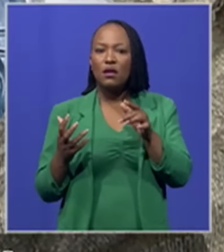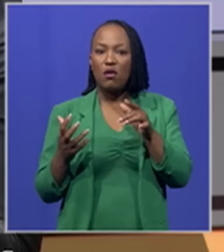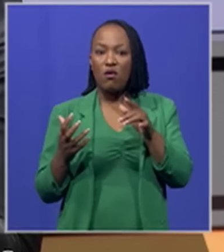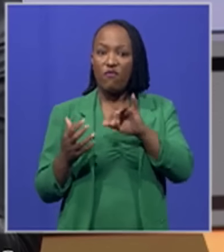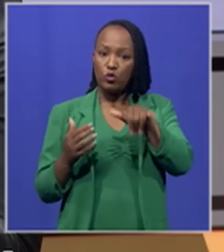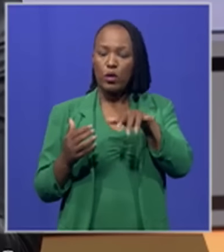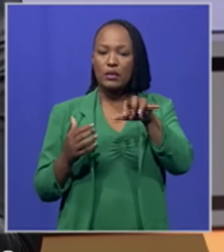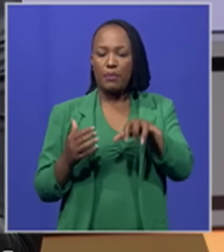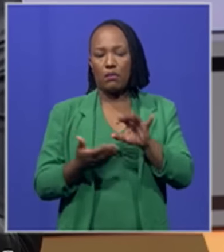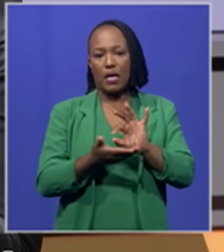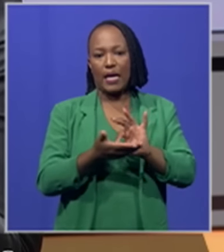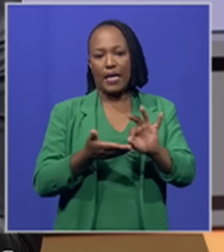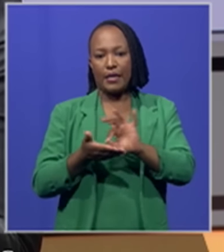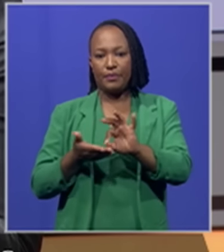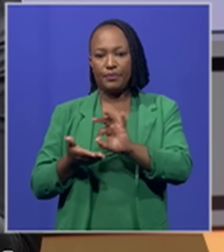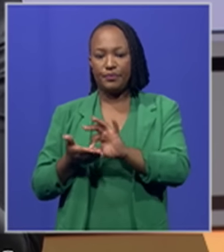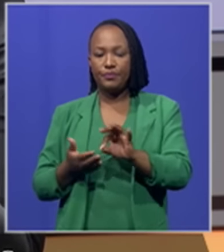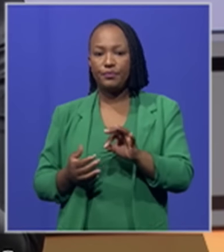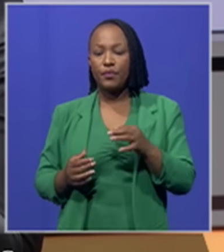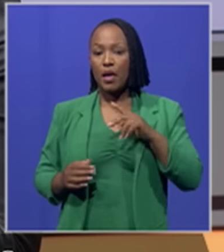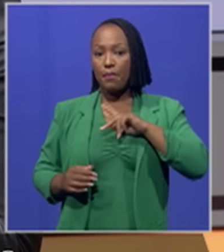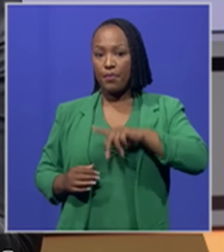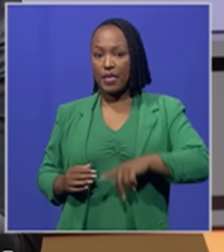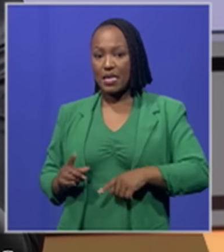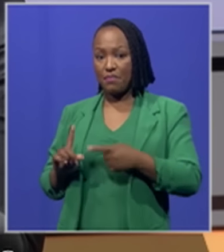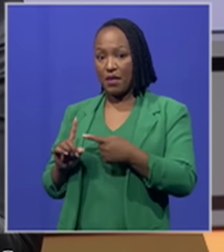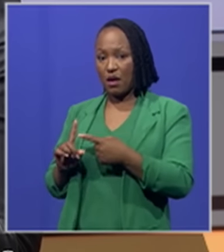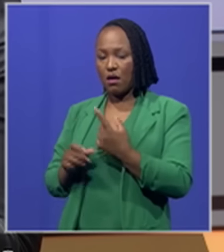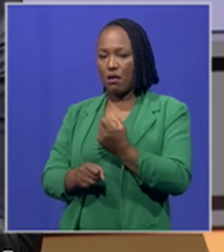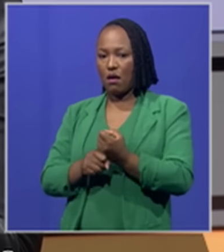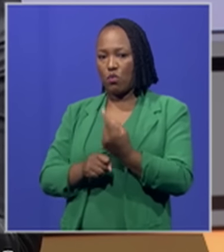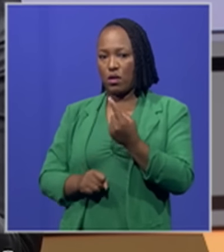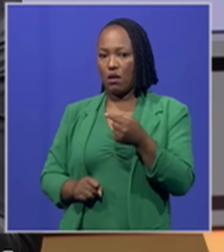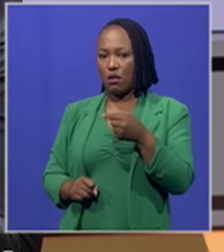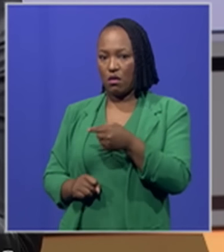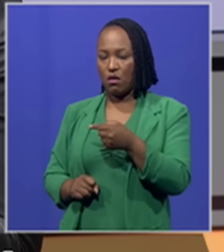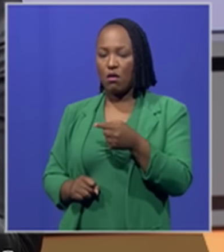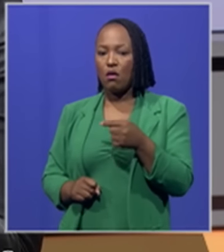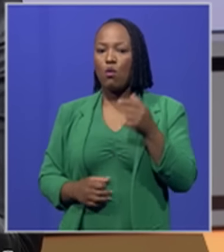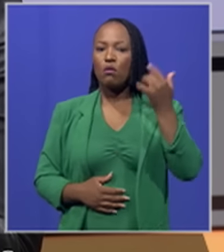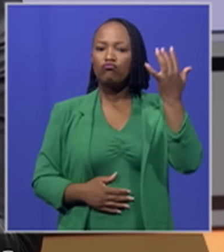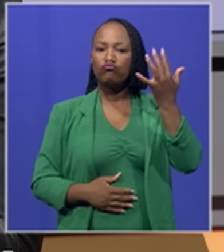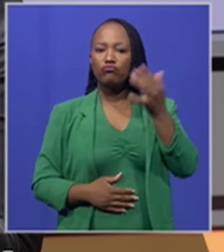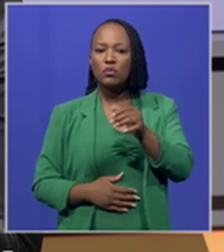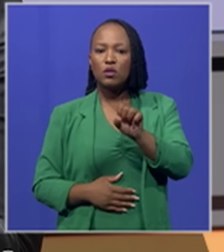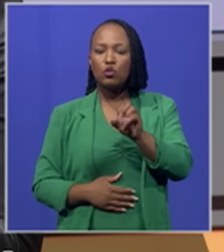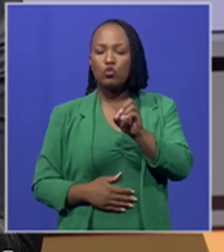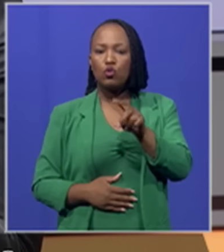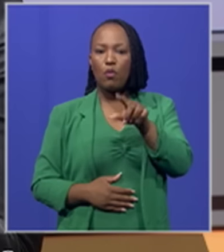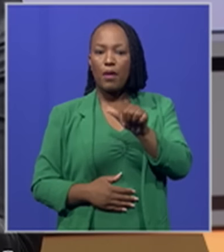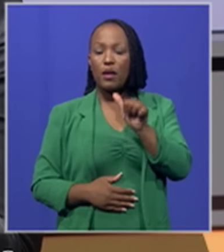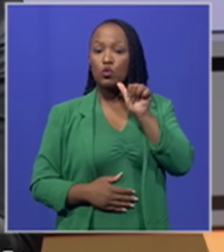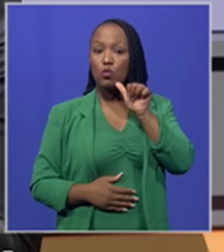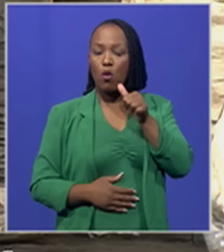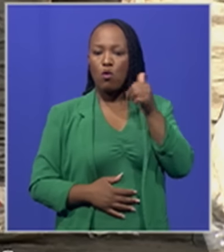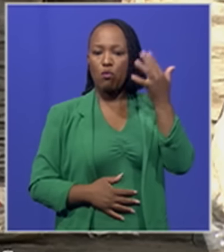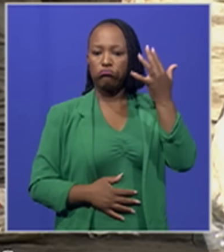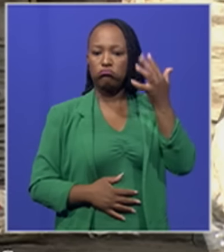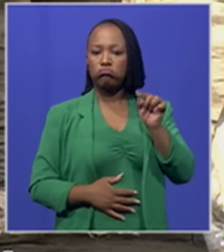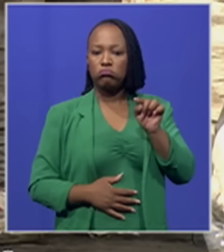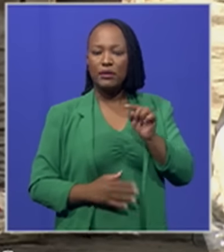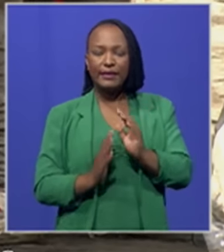Johannesburg. Jaaka tona kgolo ya Gauteng Panyaza Lesufi a neela ka puo ya gagwe ya puso ya porofense sopa ka moso, go na le